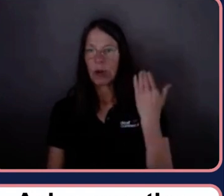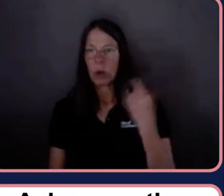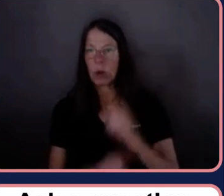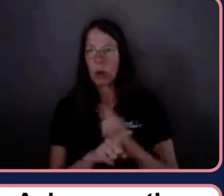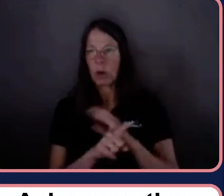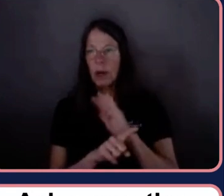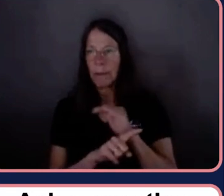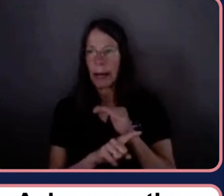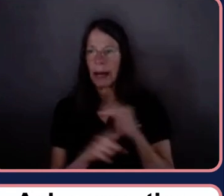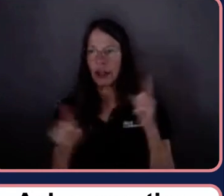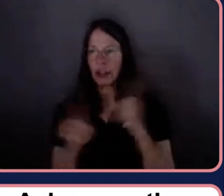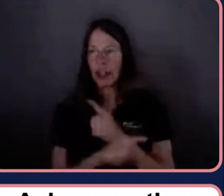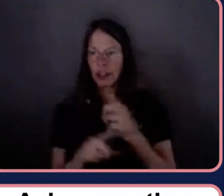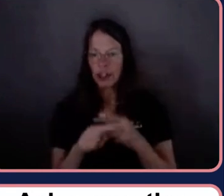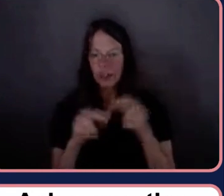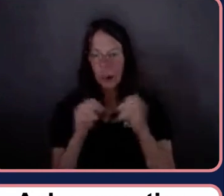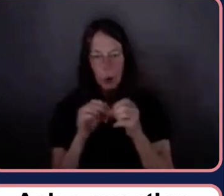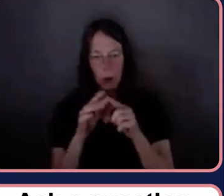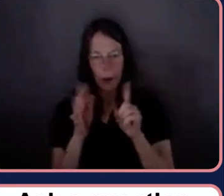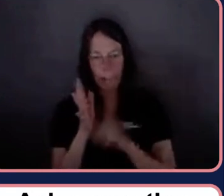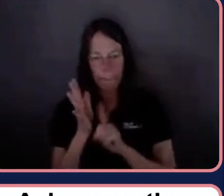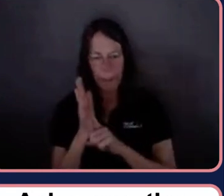intervention pathway.